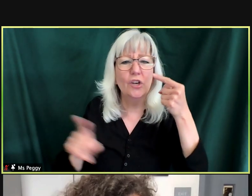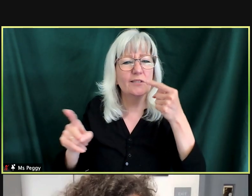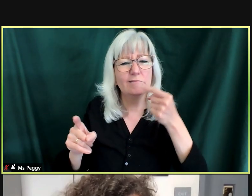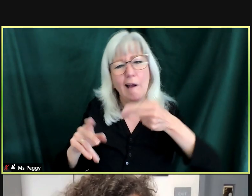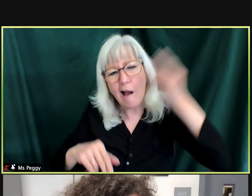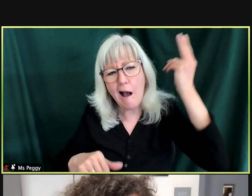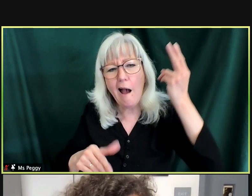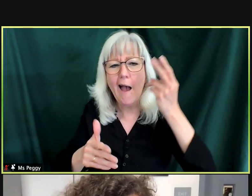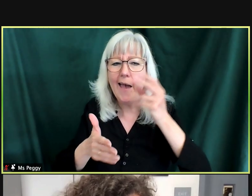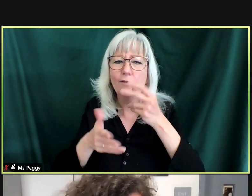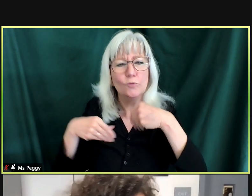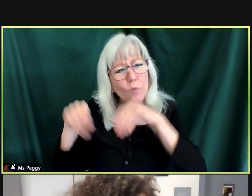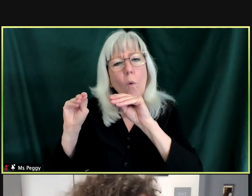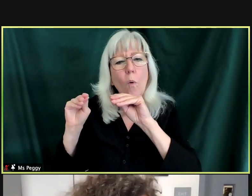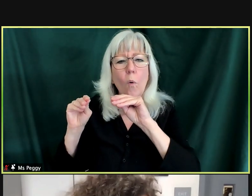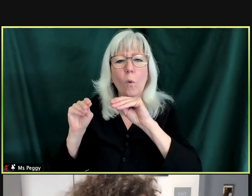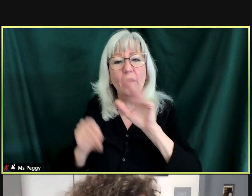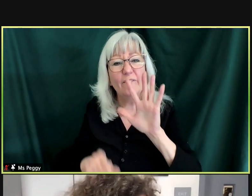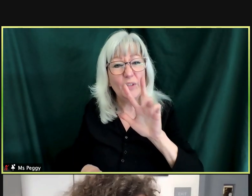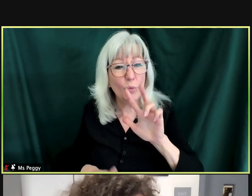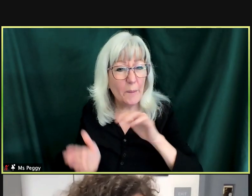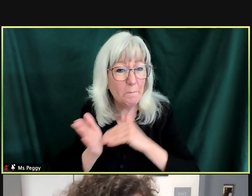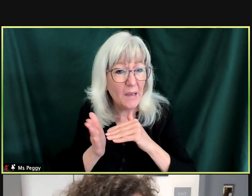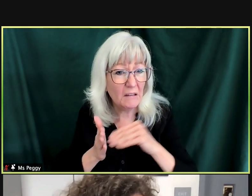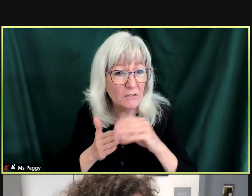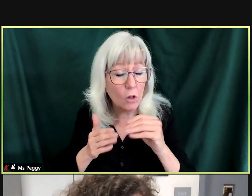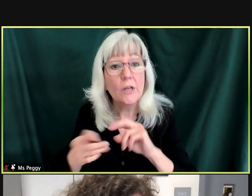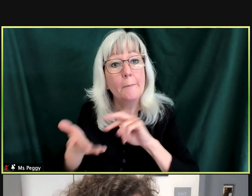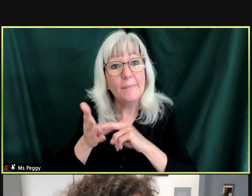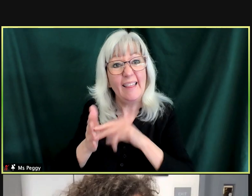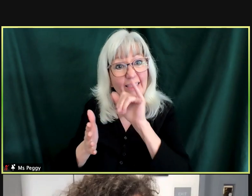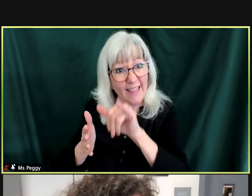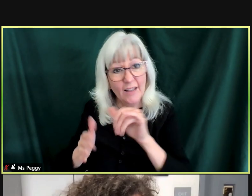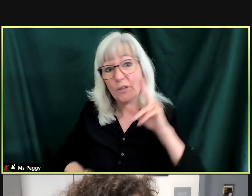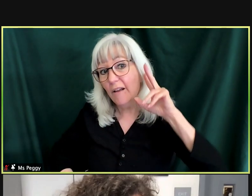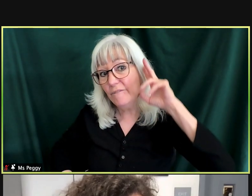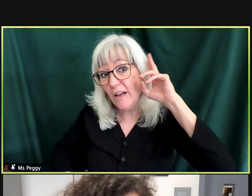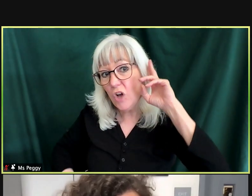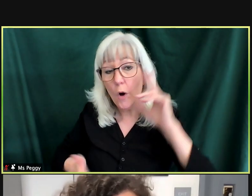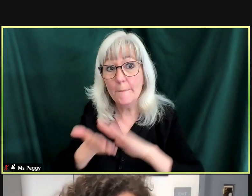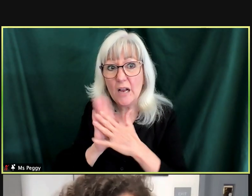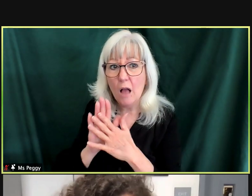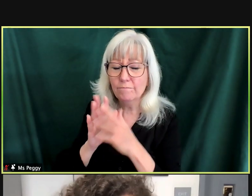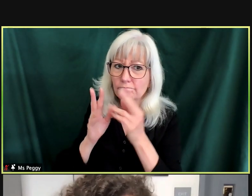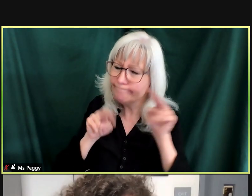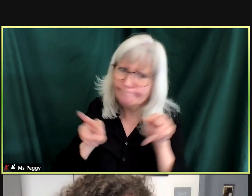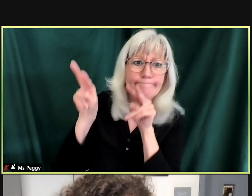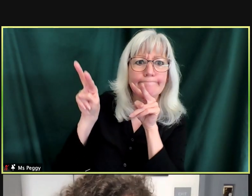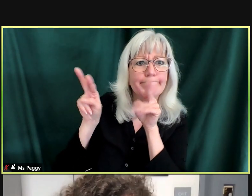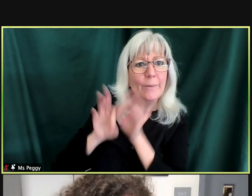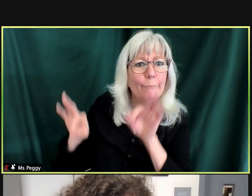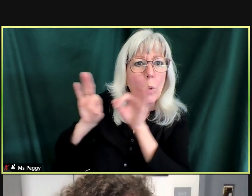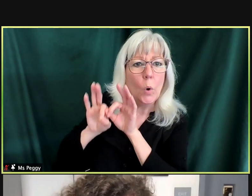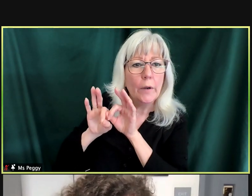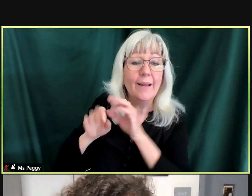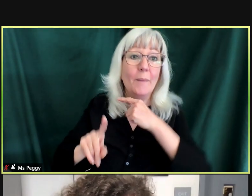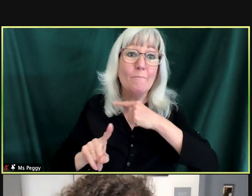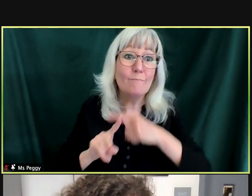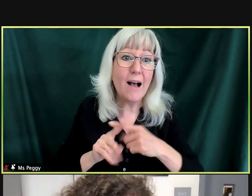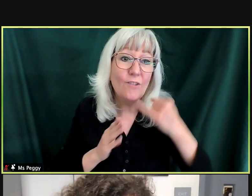changed Van Gogh in importance, but it also changed the art world because then people